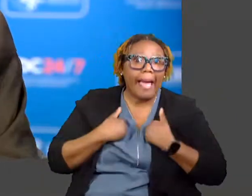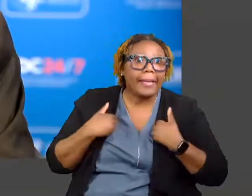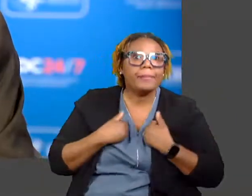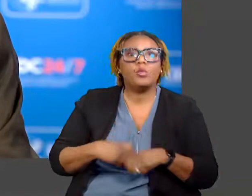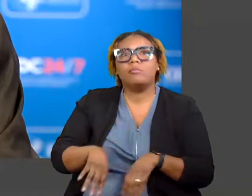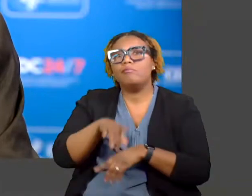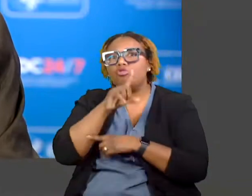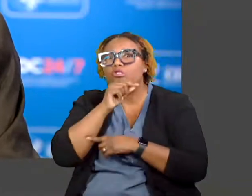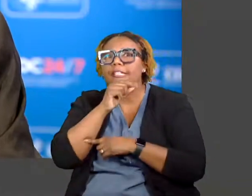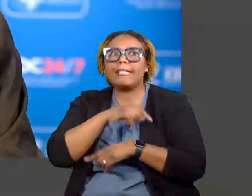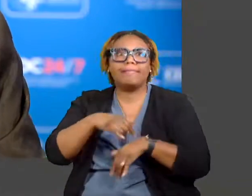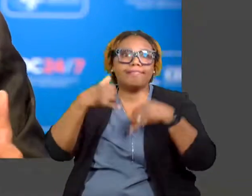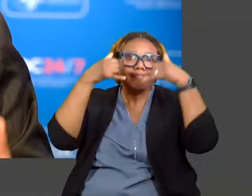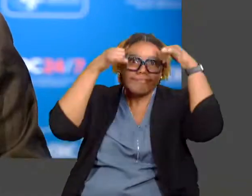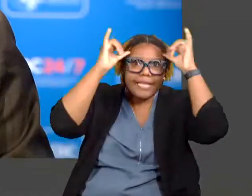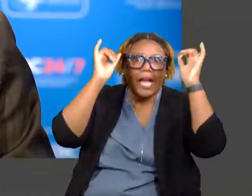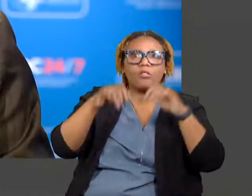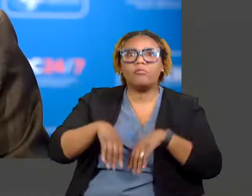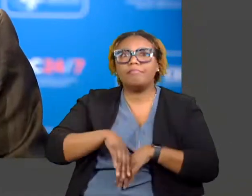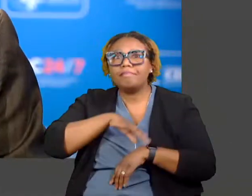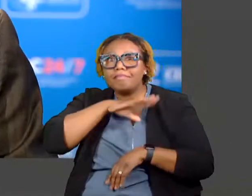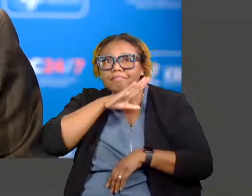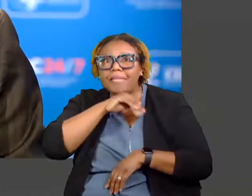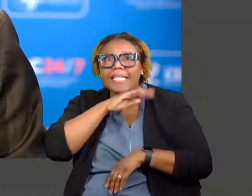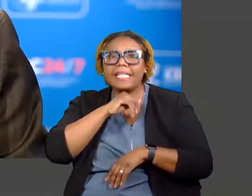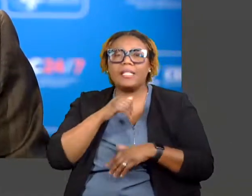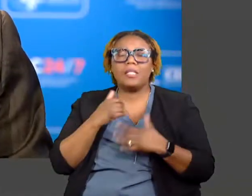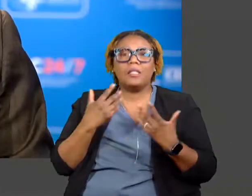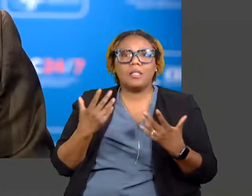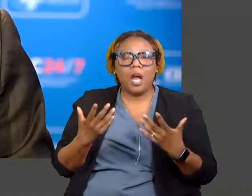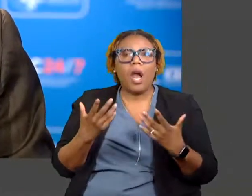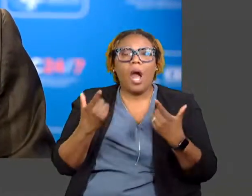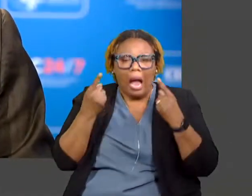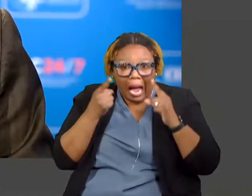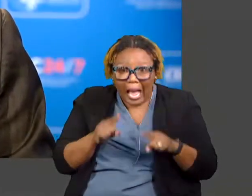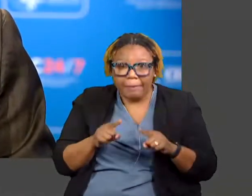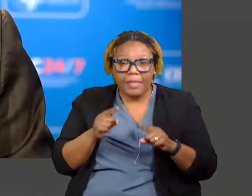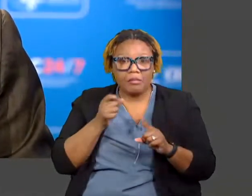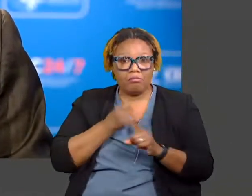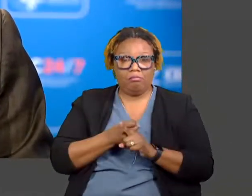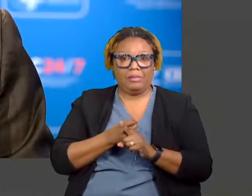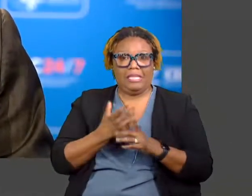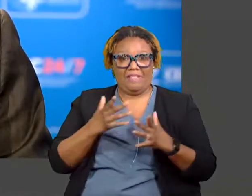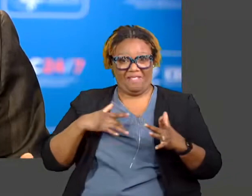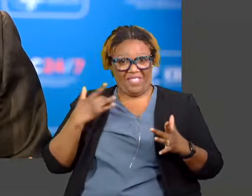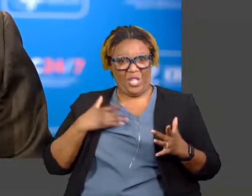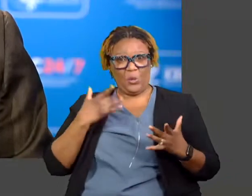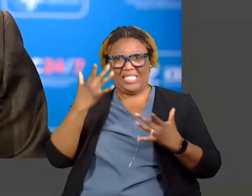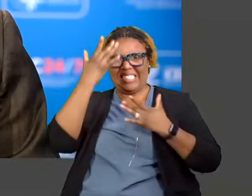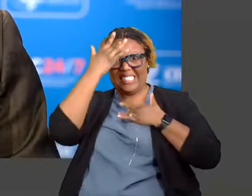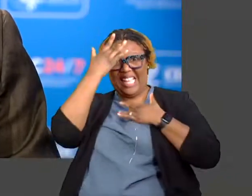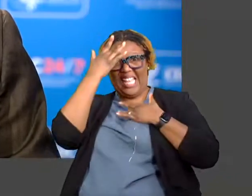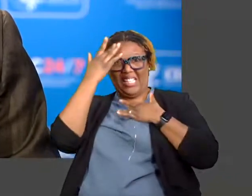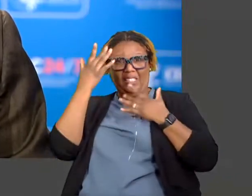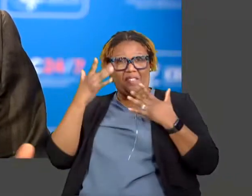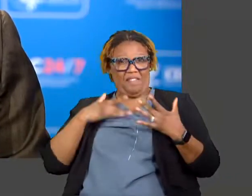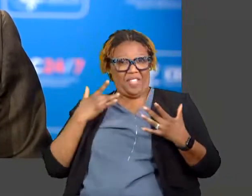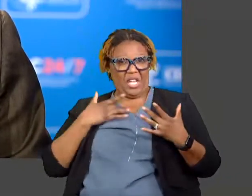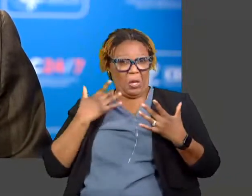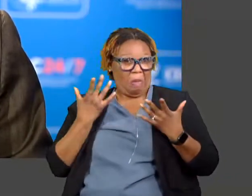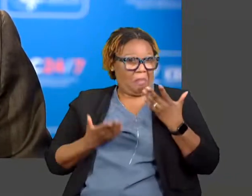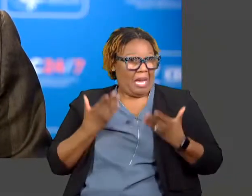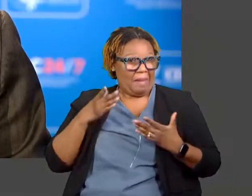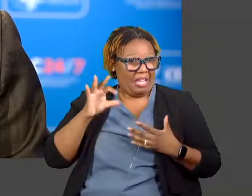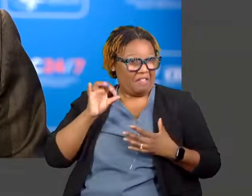or whether it's pigs, and you develop signs and symptoms that might otherwise be the flu, it's important to make sure you